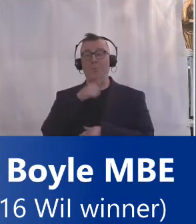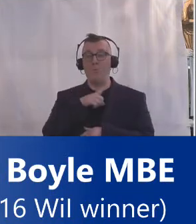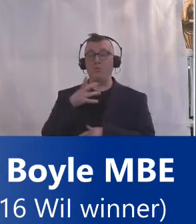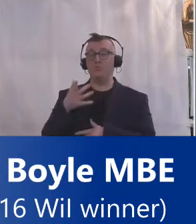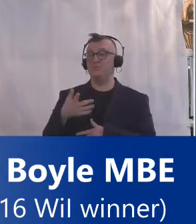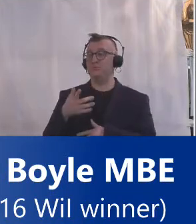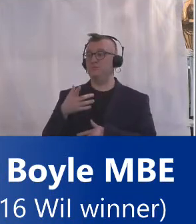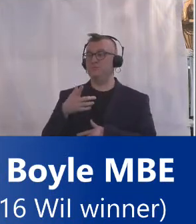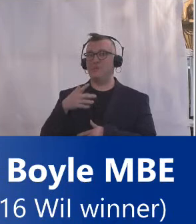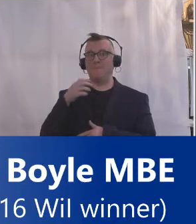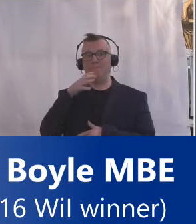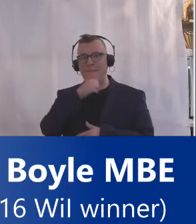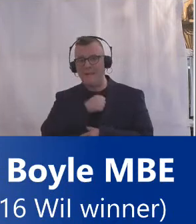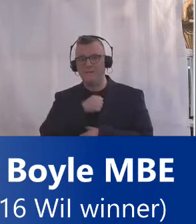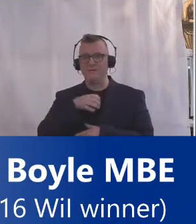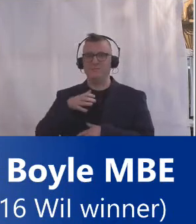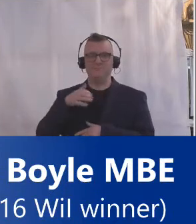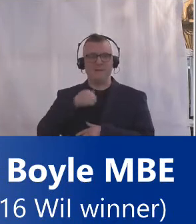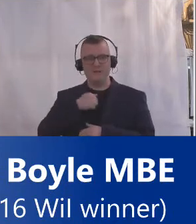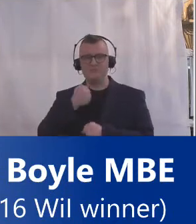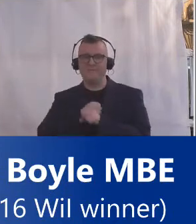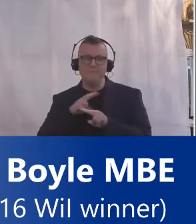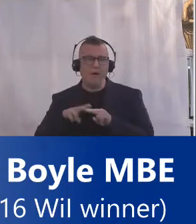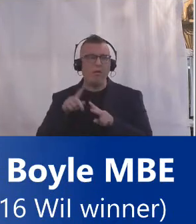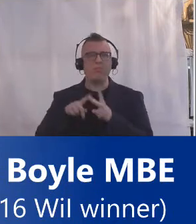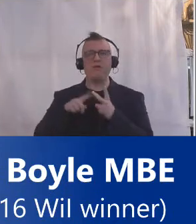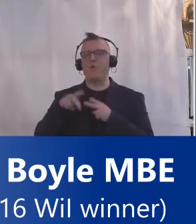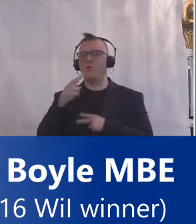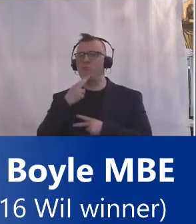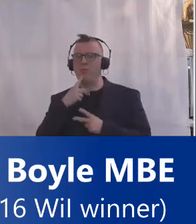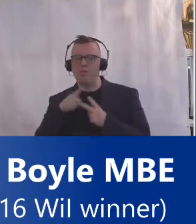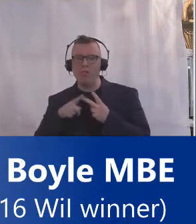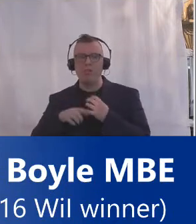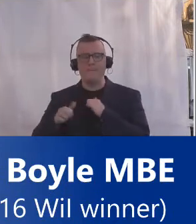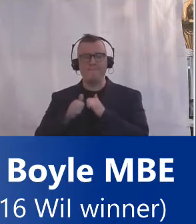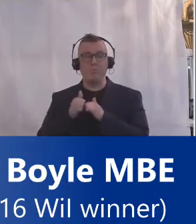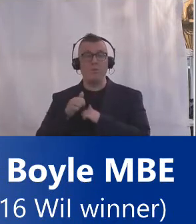my father, my uncles, my cousins, and my only brother,